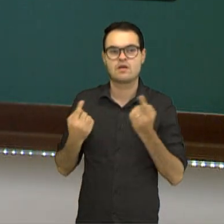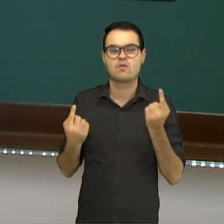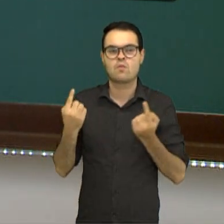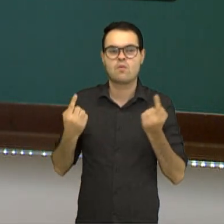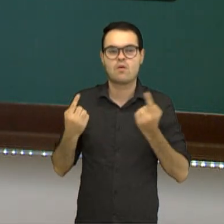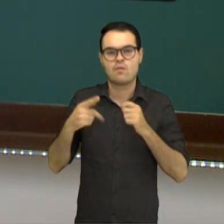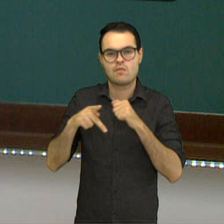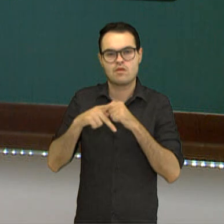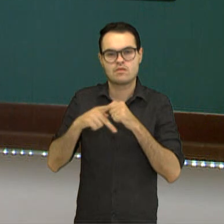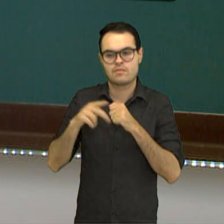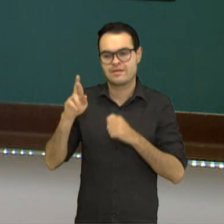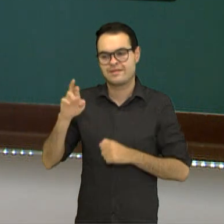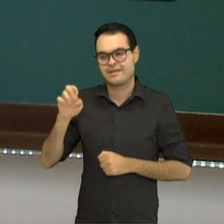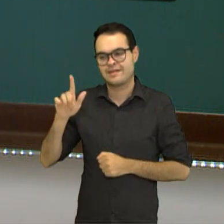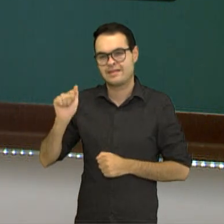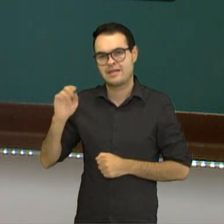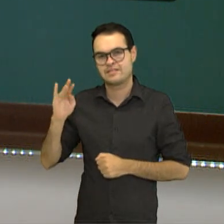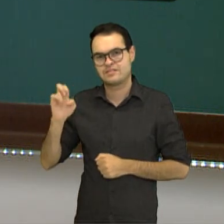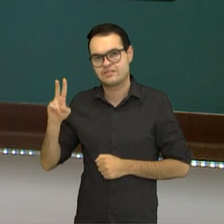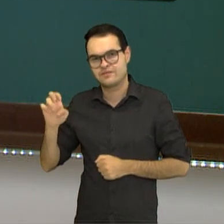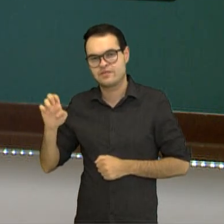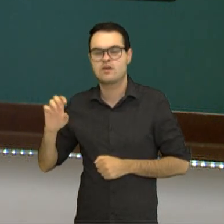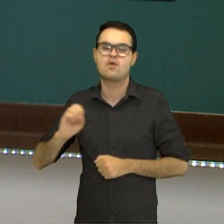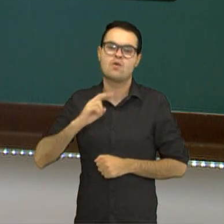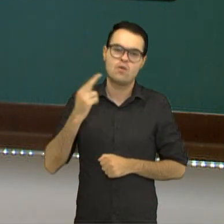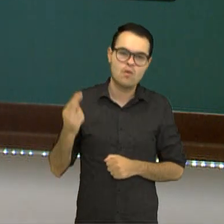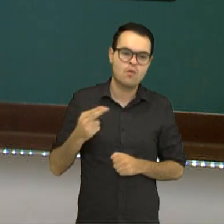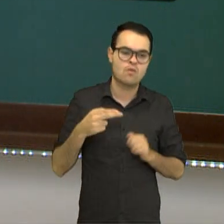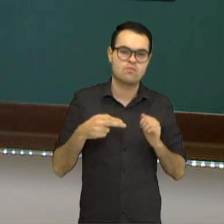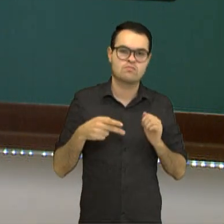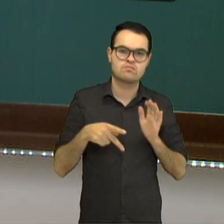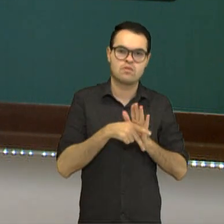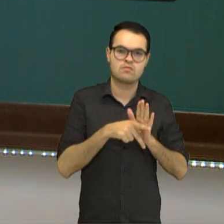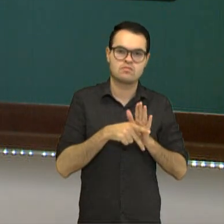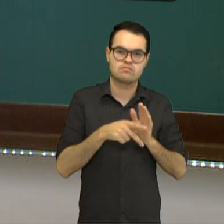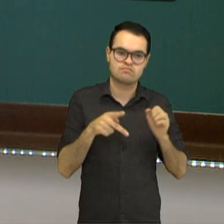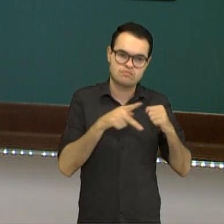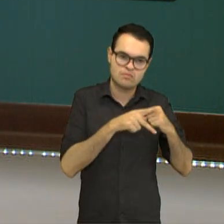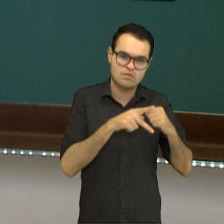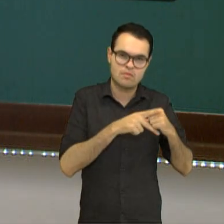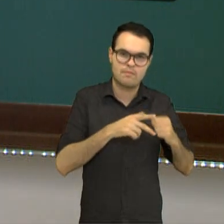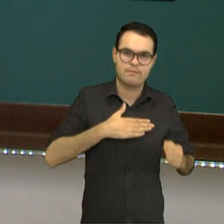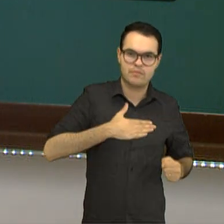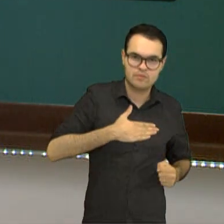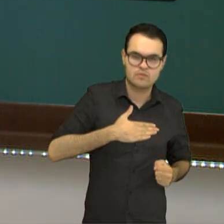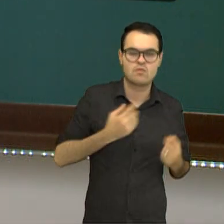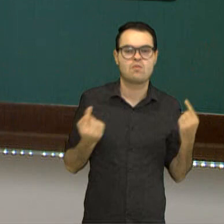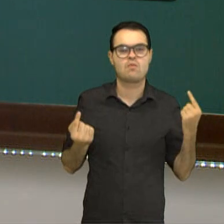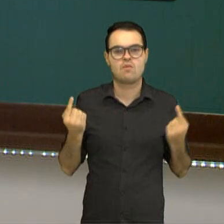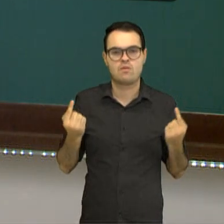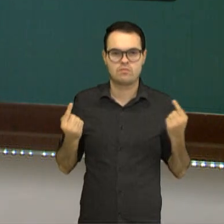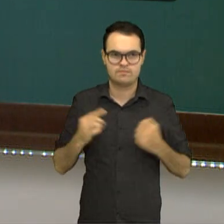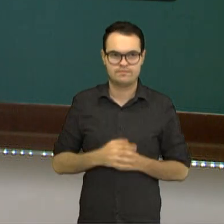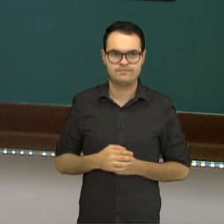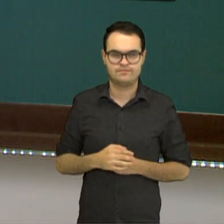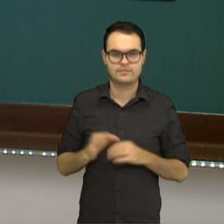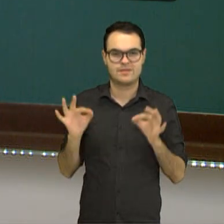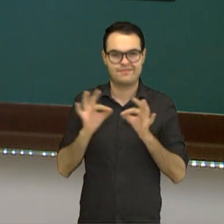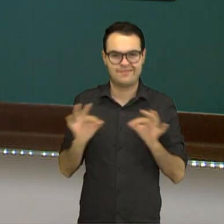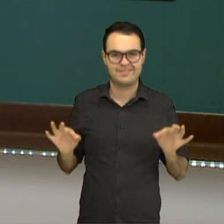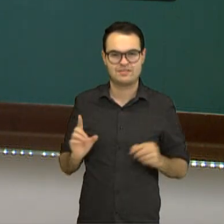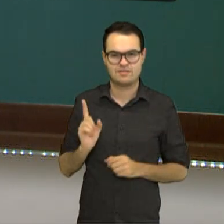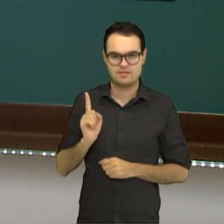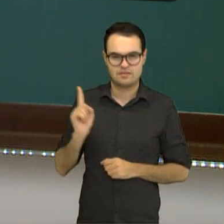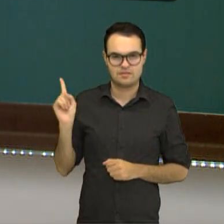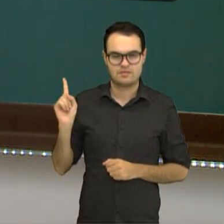and contractions or possessive pronouns and contractions. Bem, na frase acima, a expressão